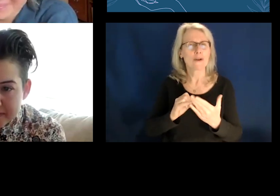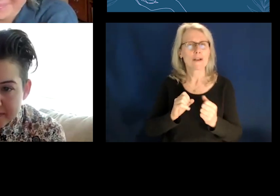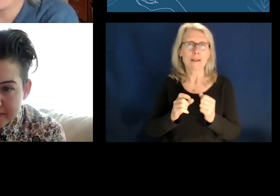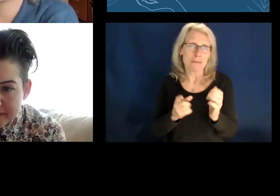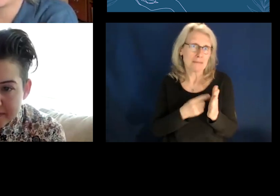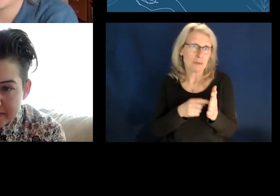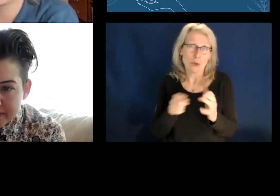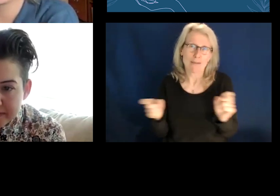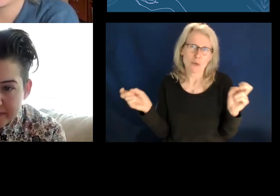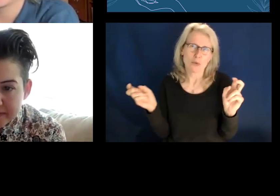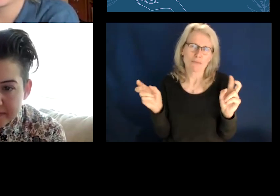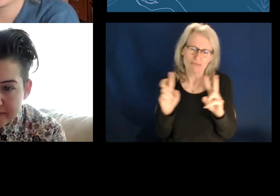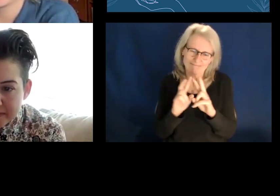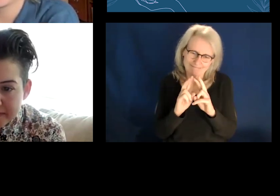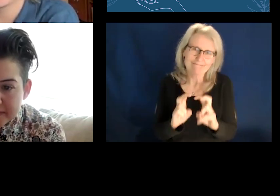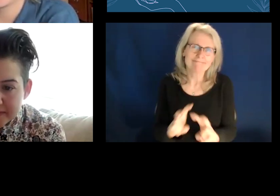down, talk about